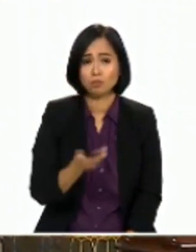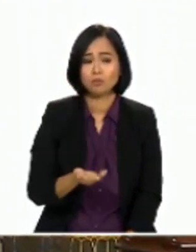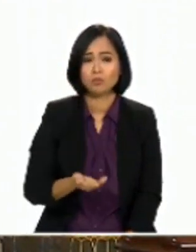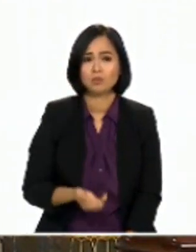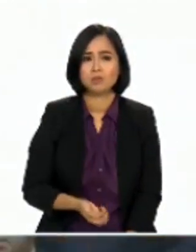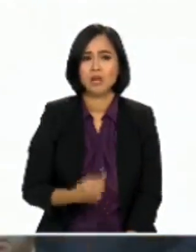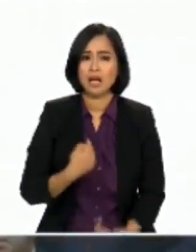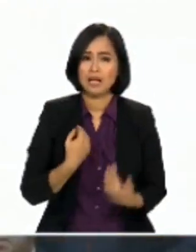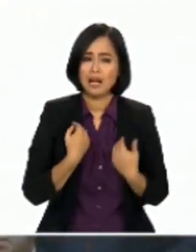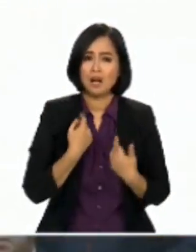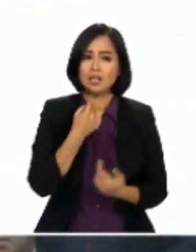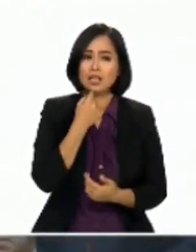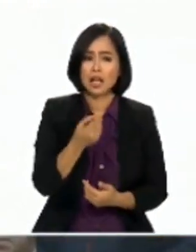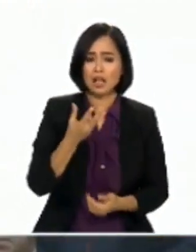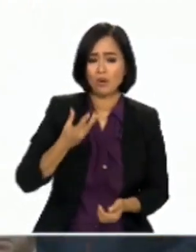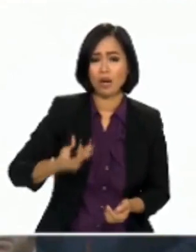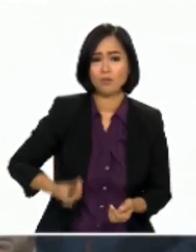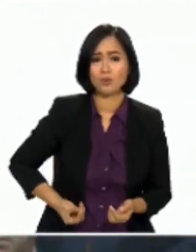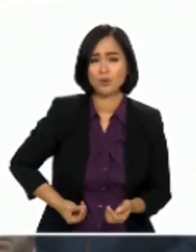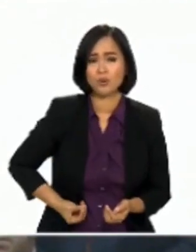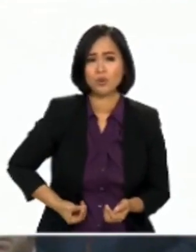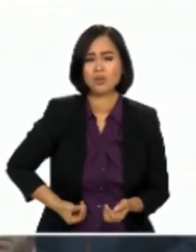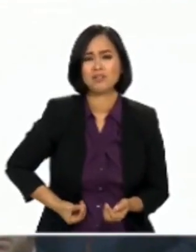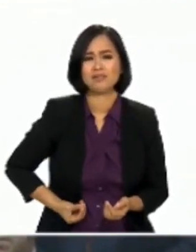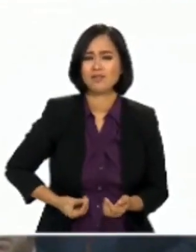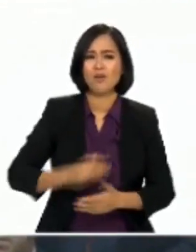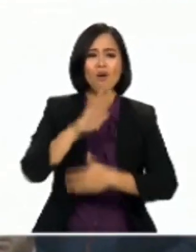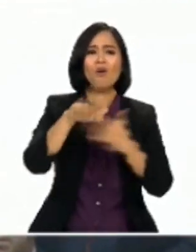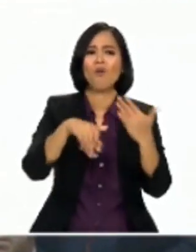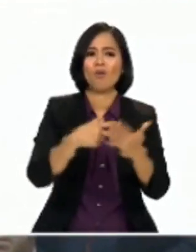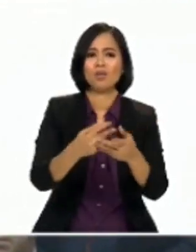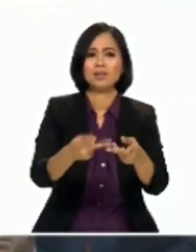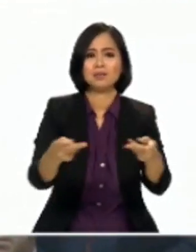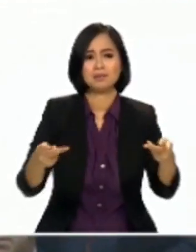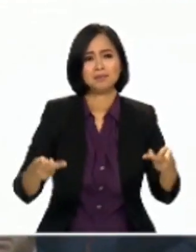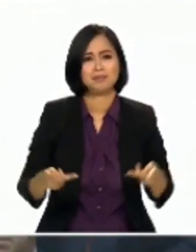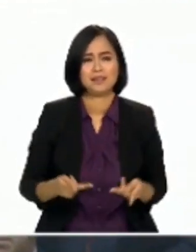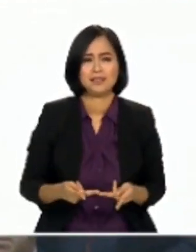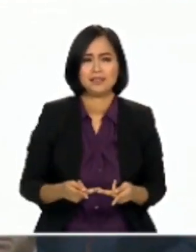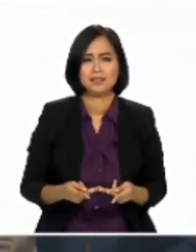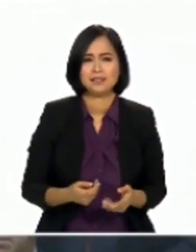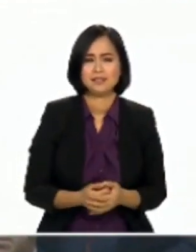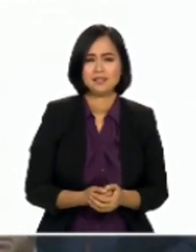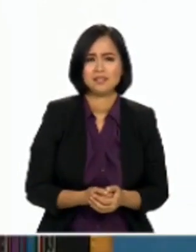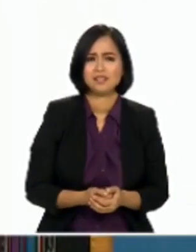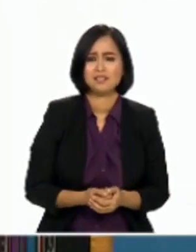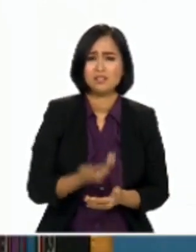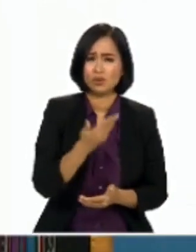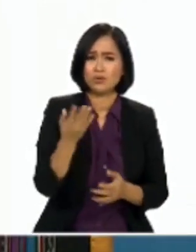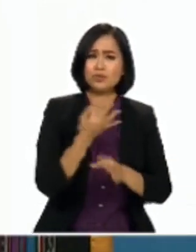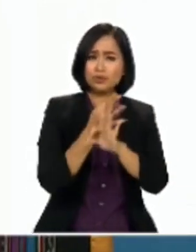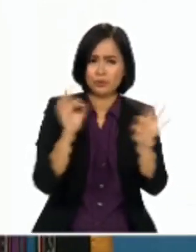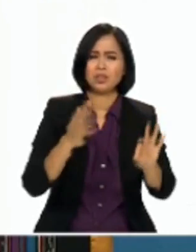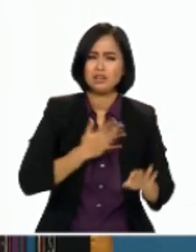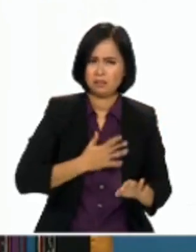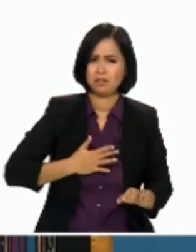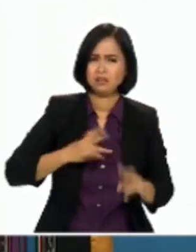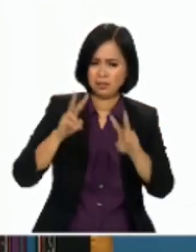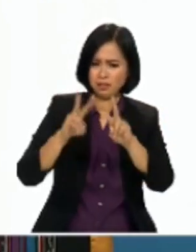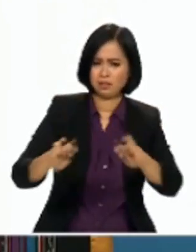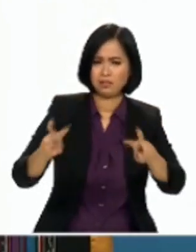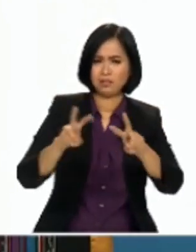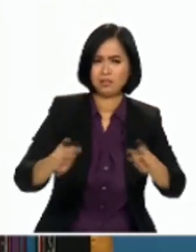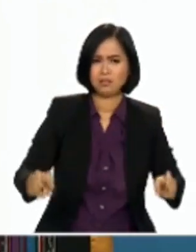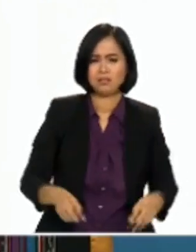as I said, corruption is everywhere. You are free to investigate. I don't